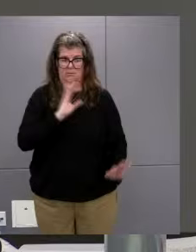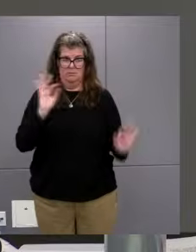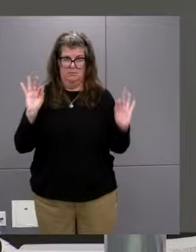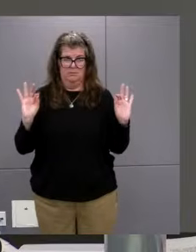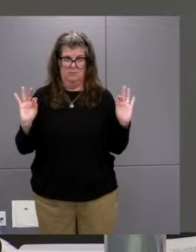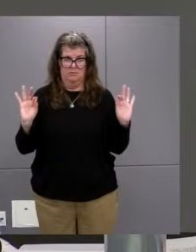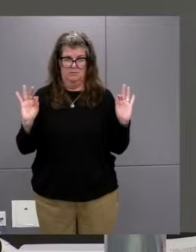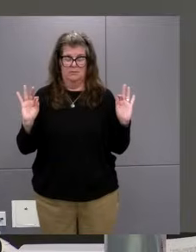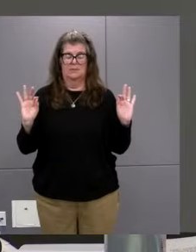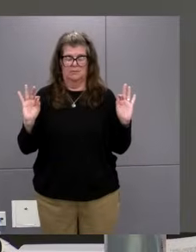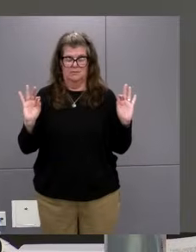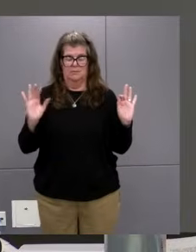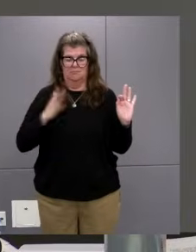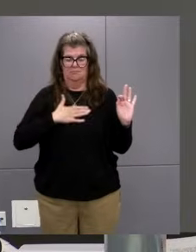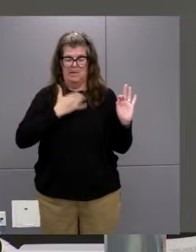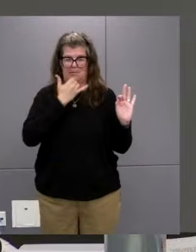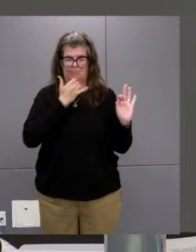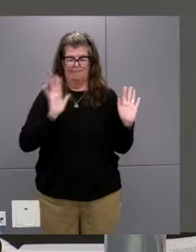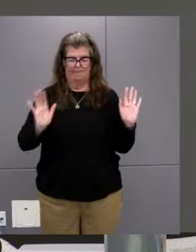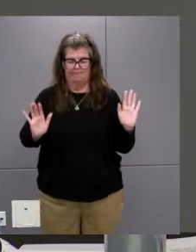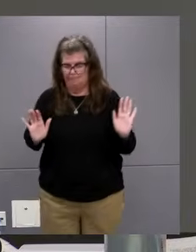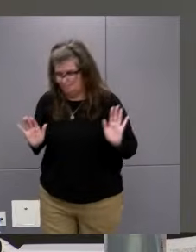Thank you, Art. My bad.